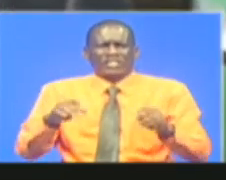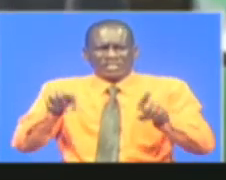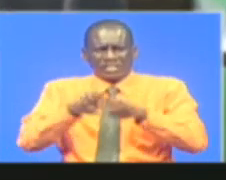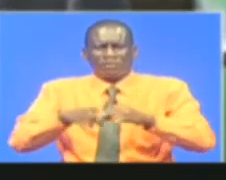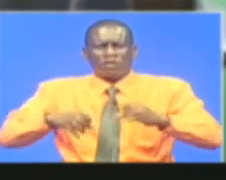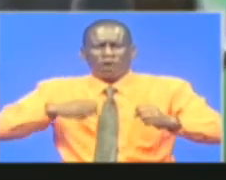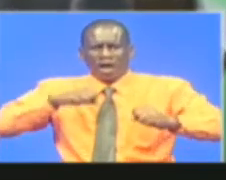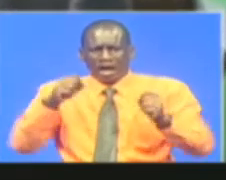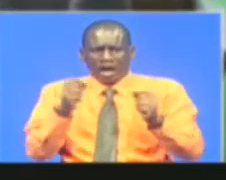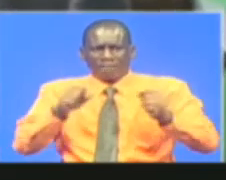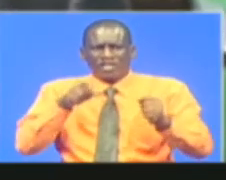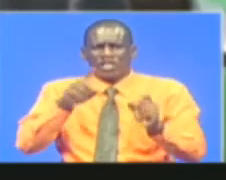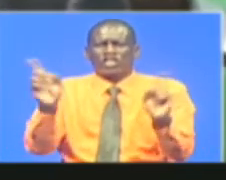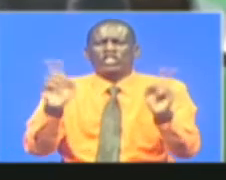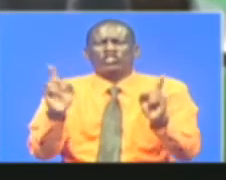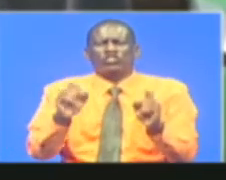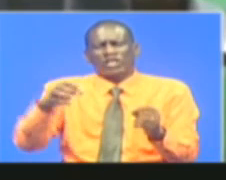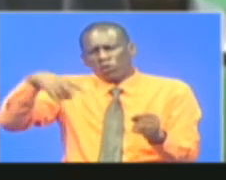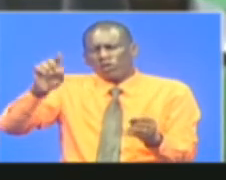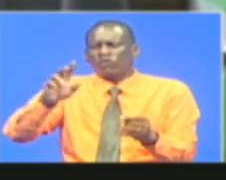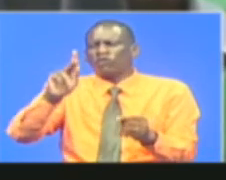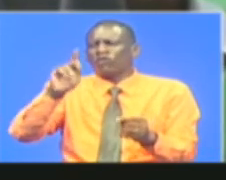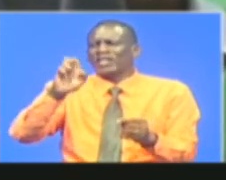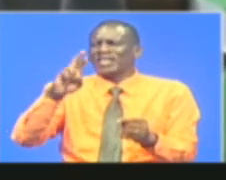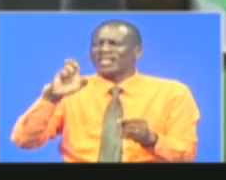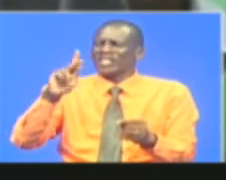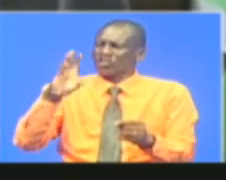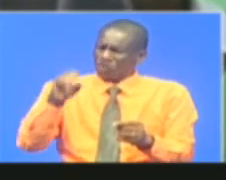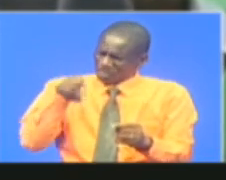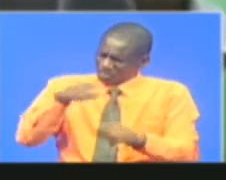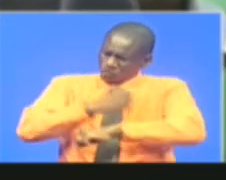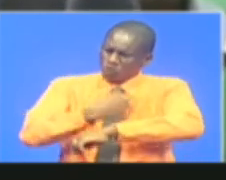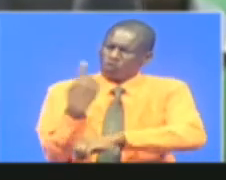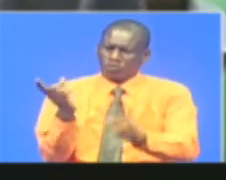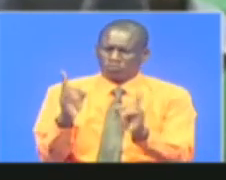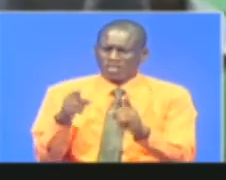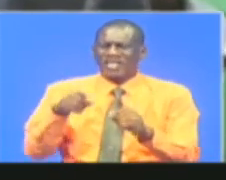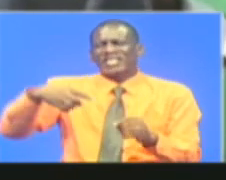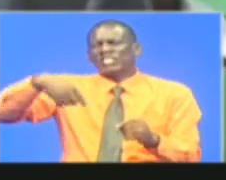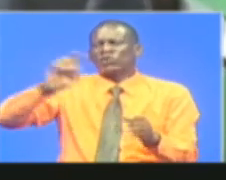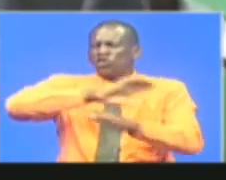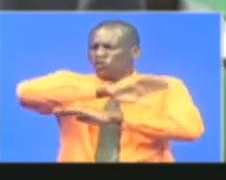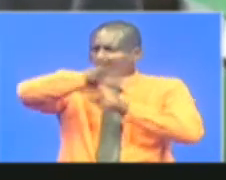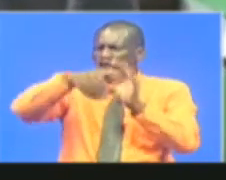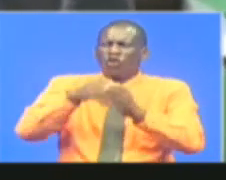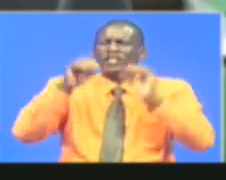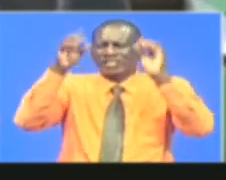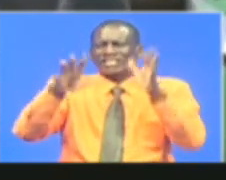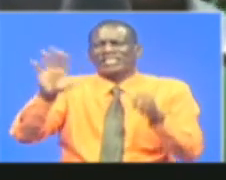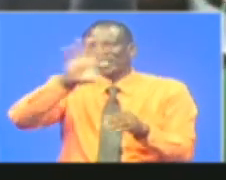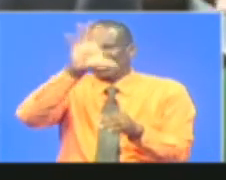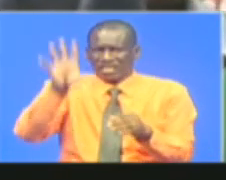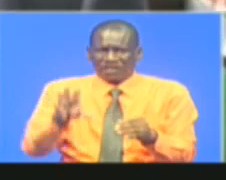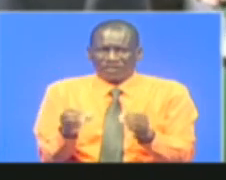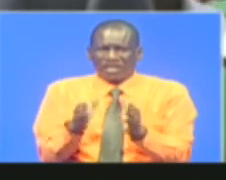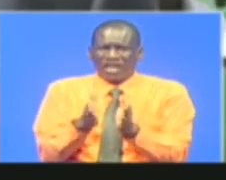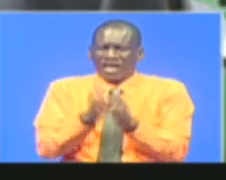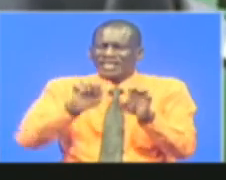pride. This is not just a win for Keriko, but it is a win for all teachers in Africa, in